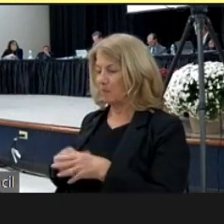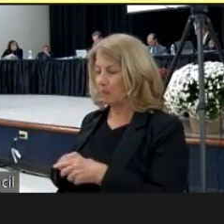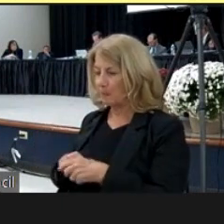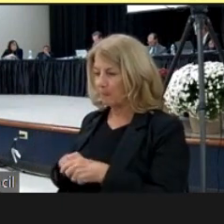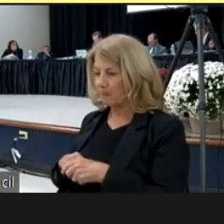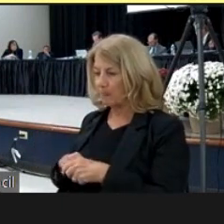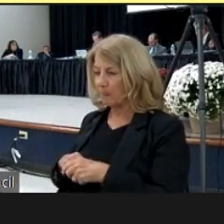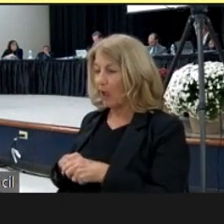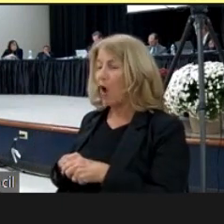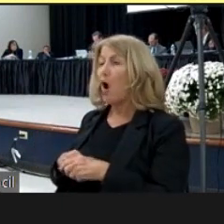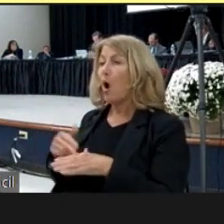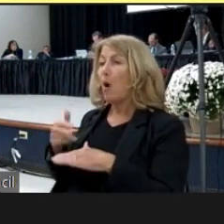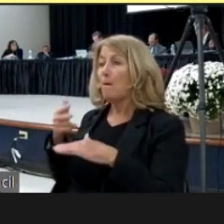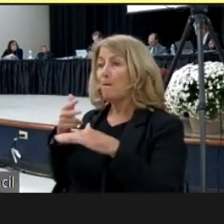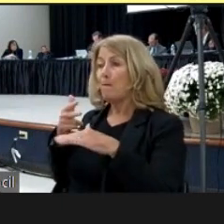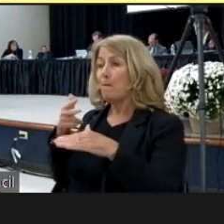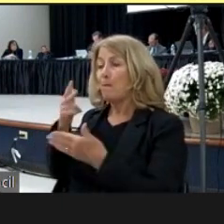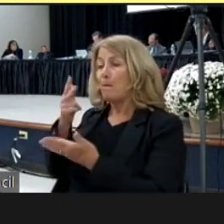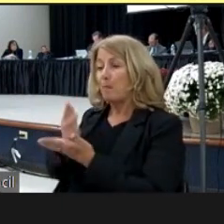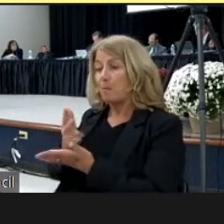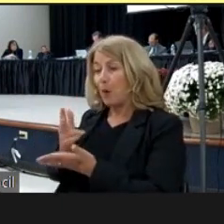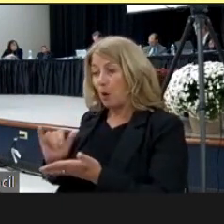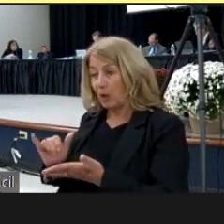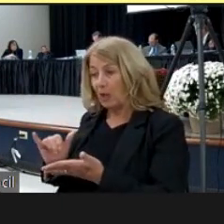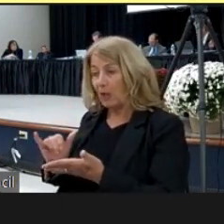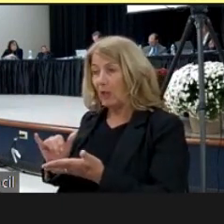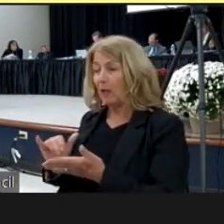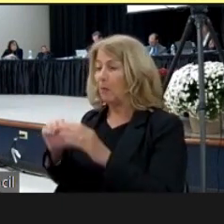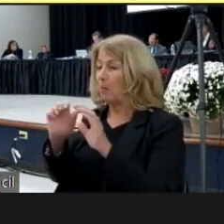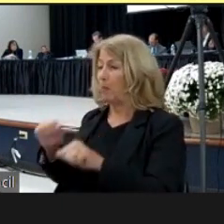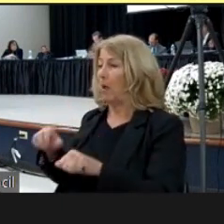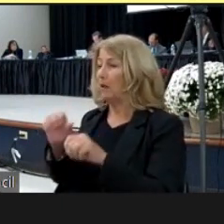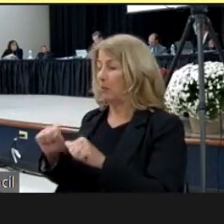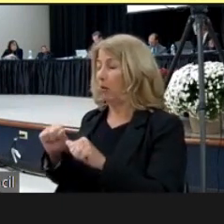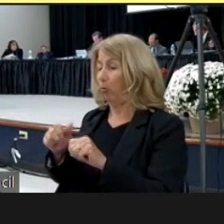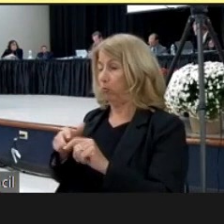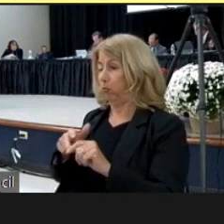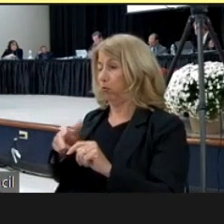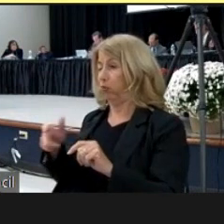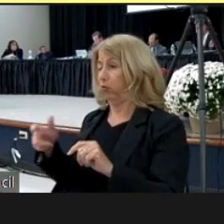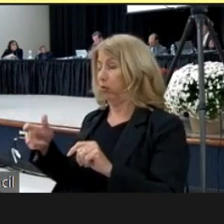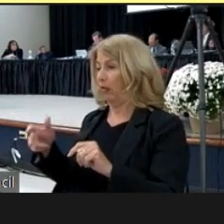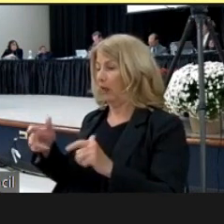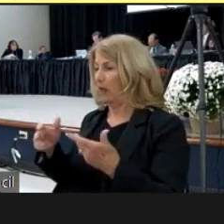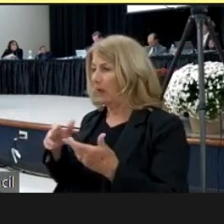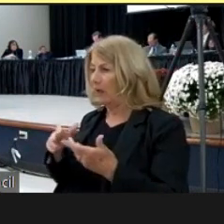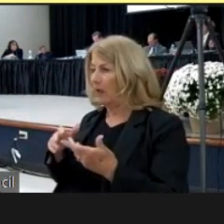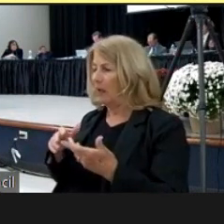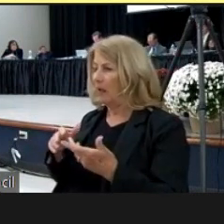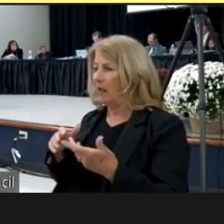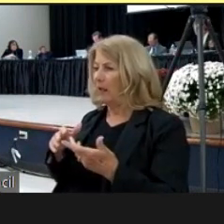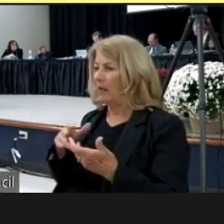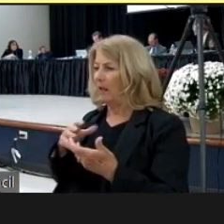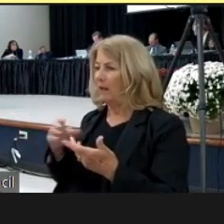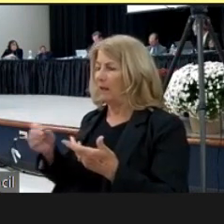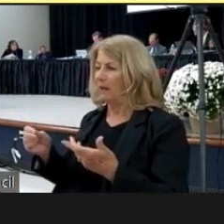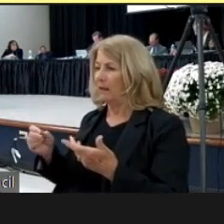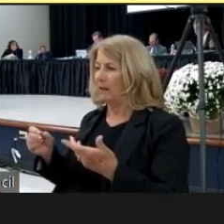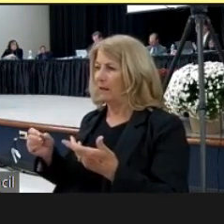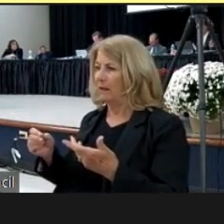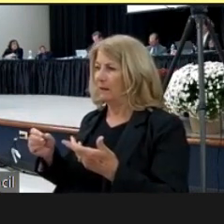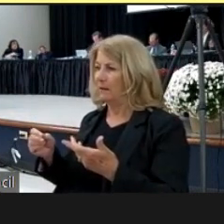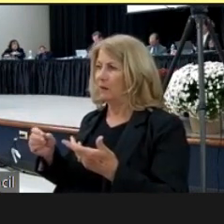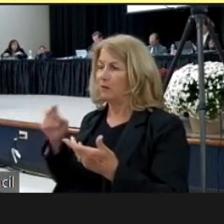Like parking, possible overcrowding, I guess the ones that jumped out at me, the appearance of neighborhoods, and the change